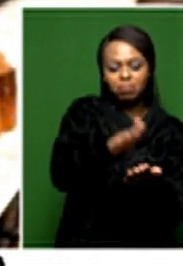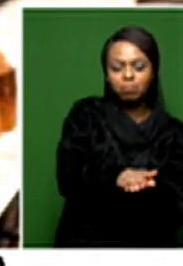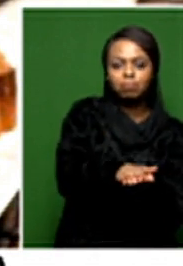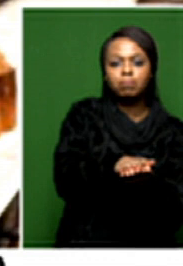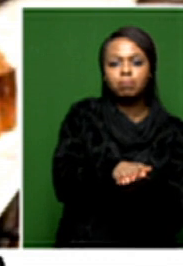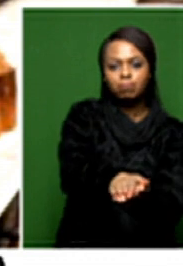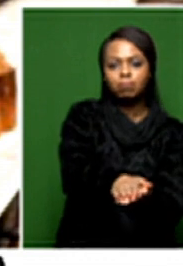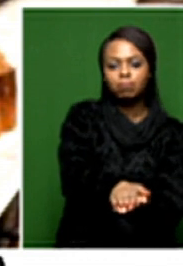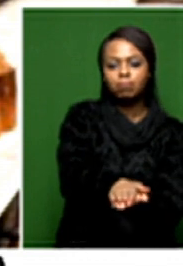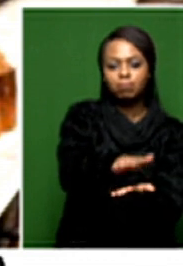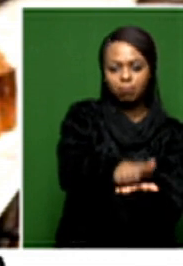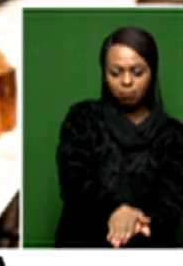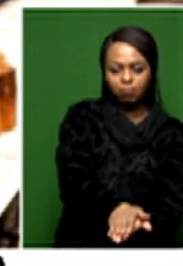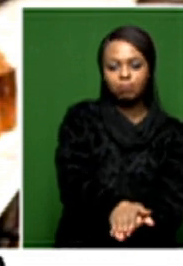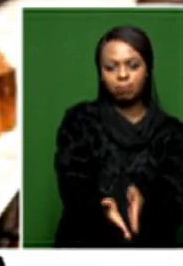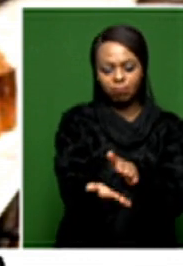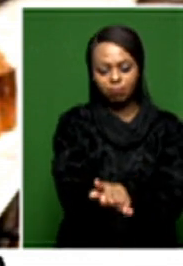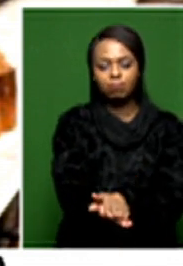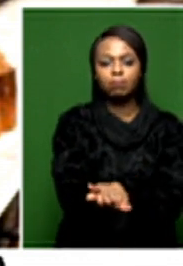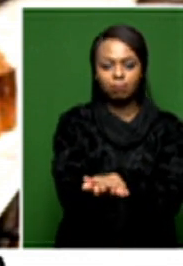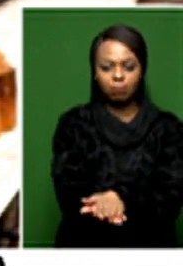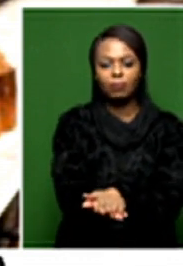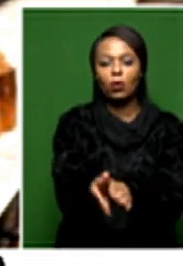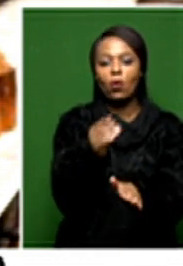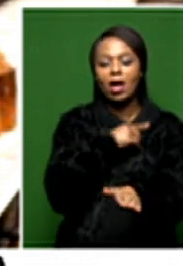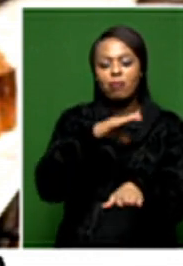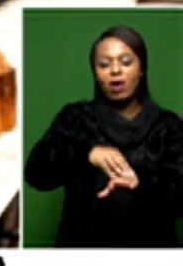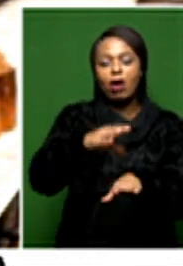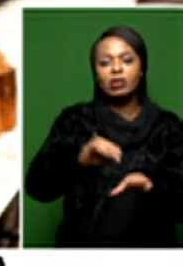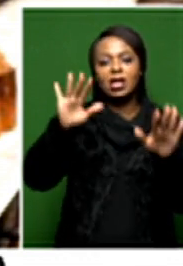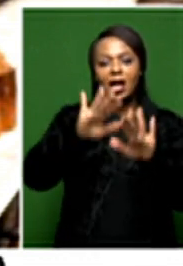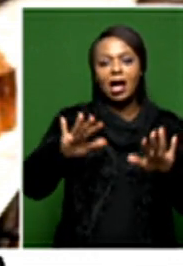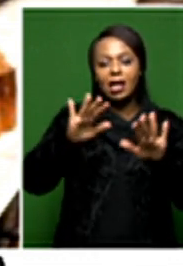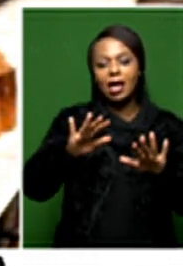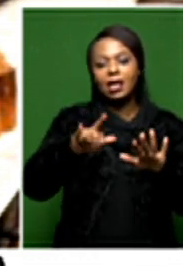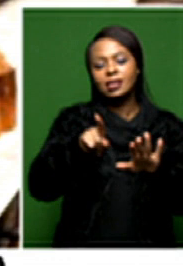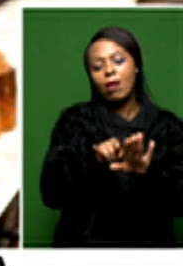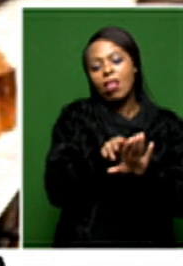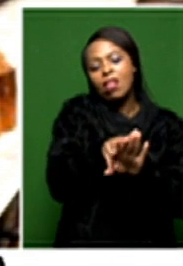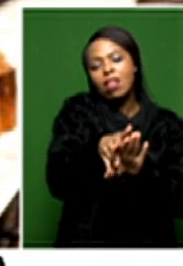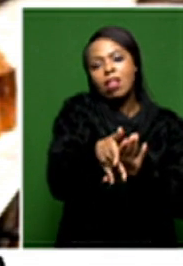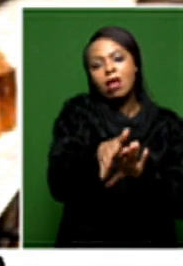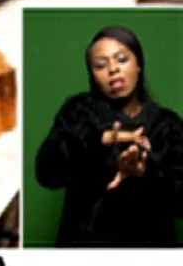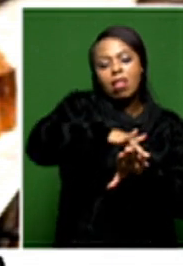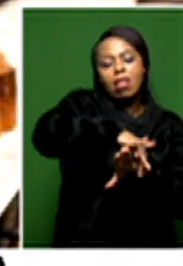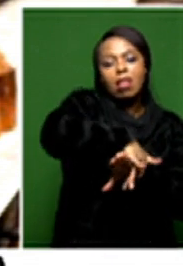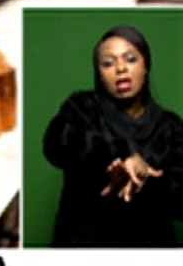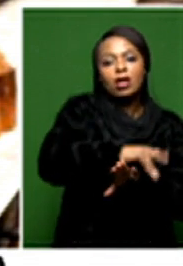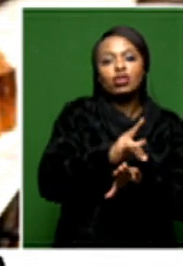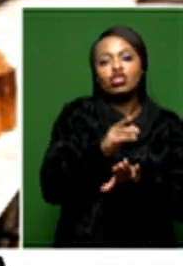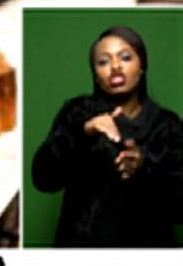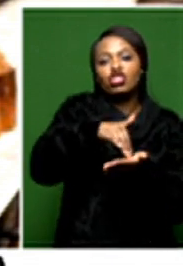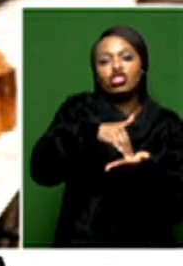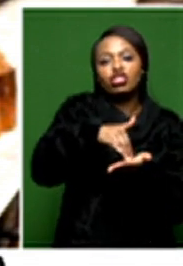toast it. Your aim is to have it golden brown on the outside and the cheese melted in the middle, and then you've got